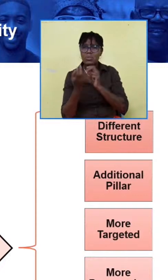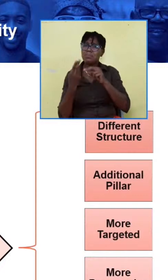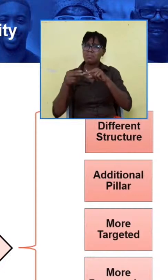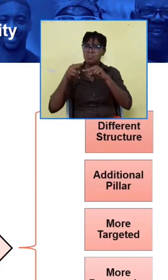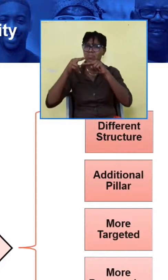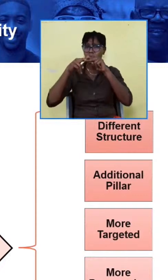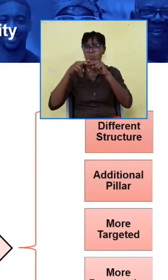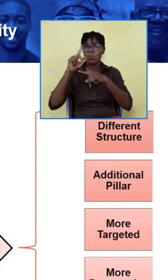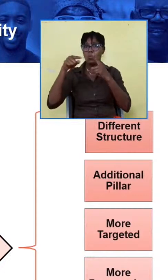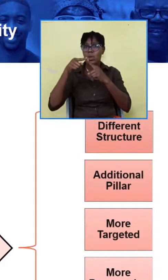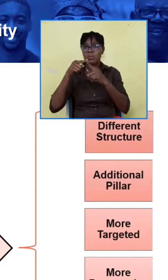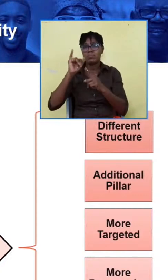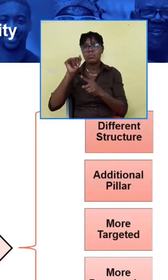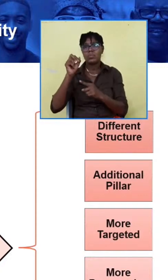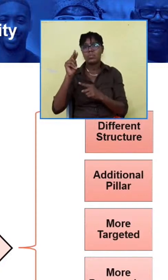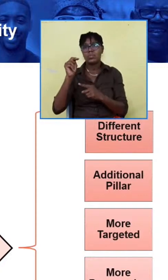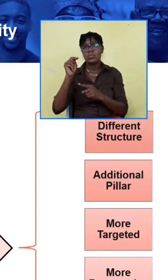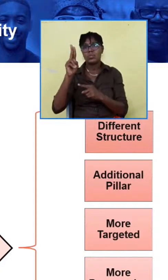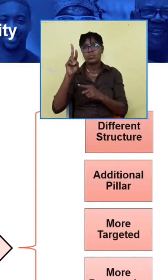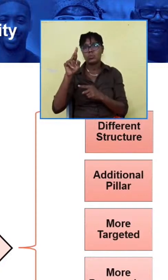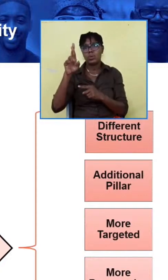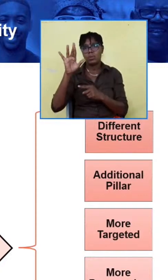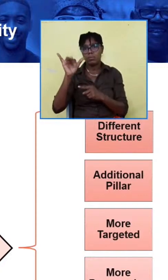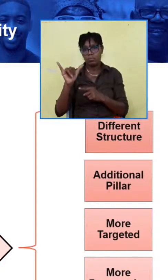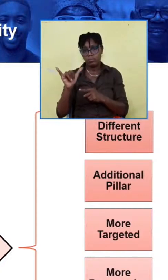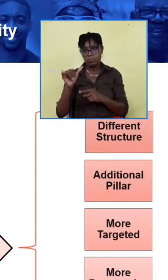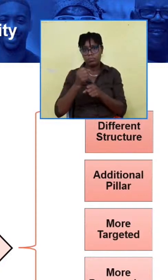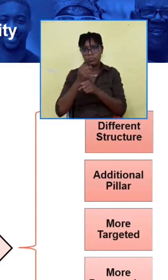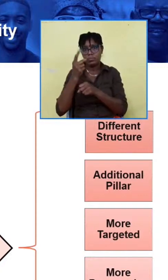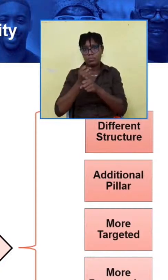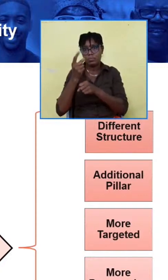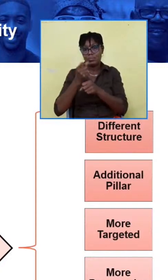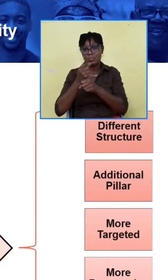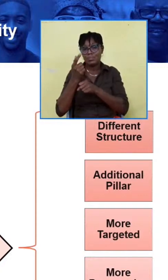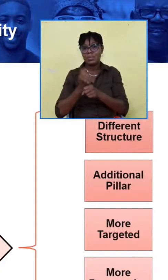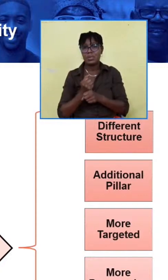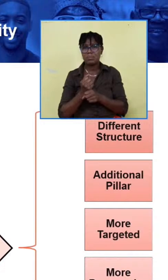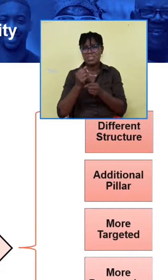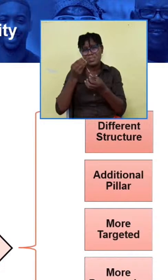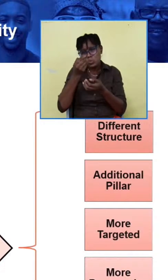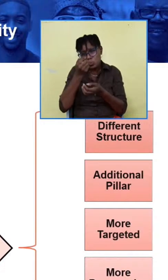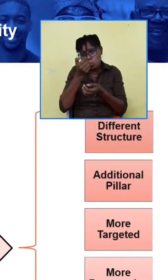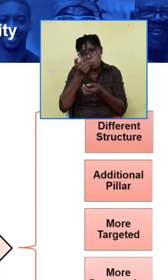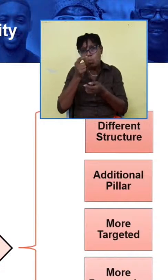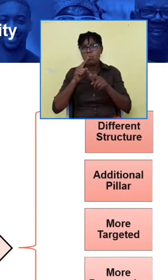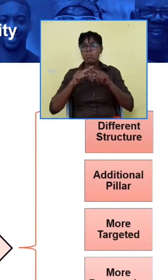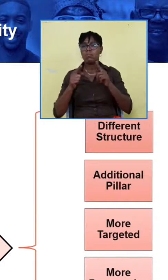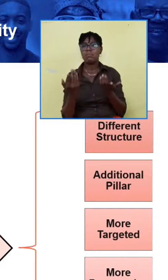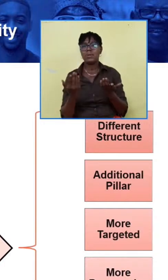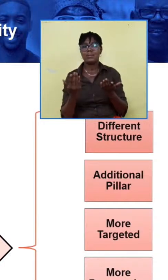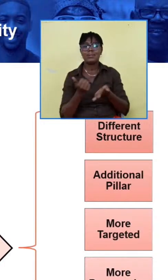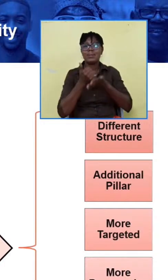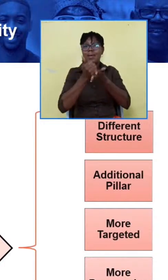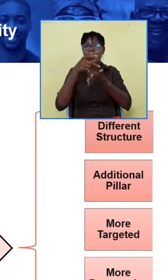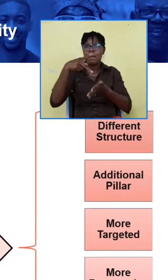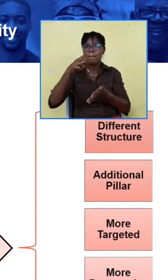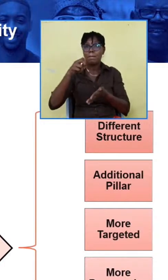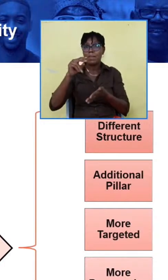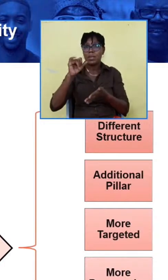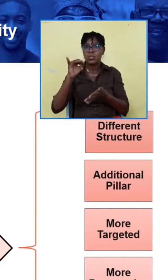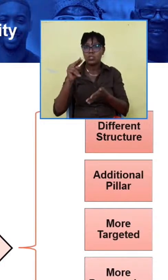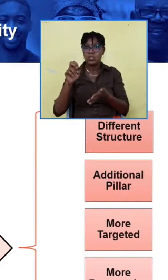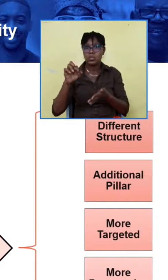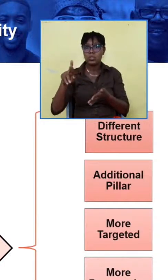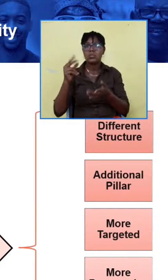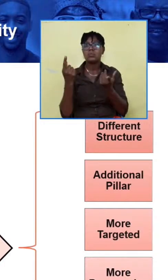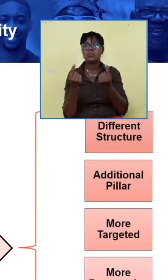small, but they're designed to ensure that pensioners can maintain their standard of living by buying the same amount of bread and